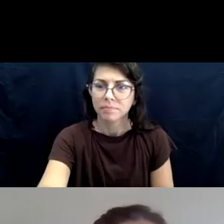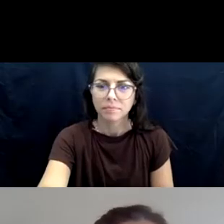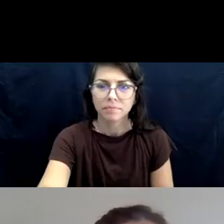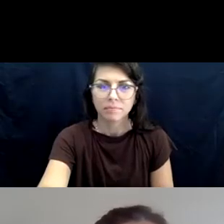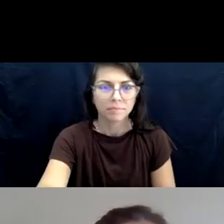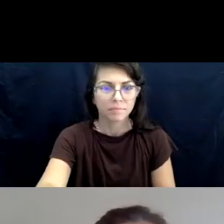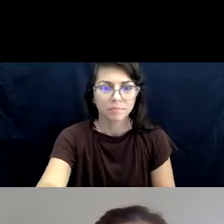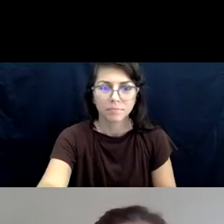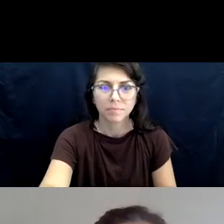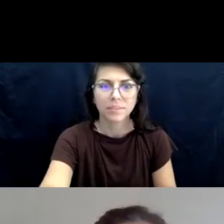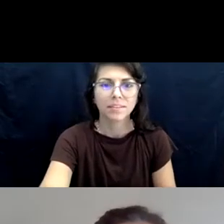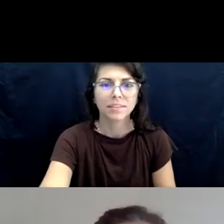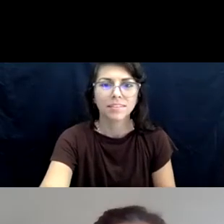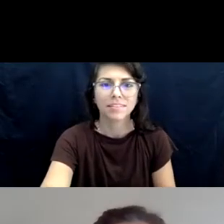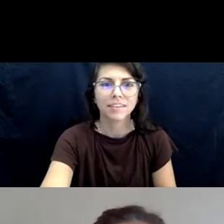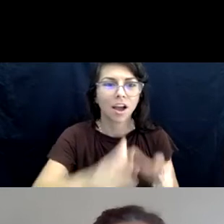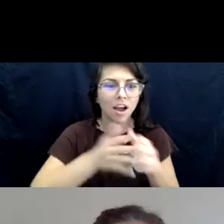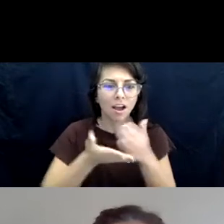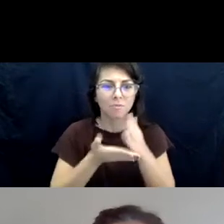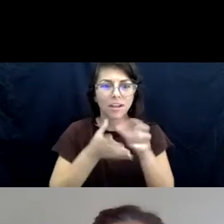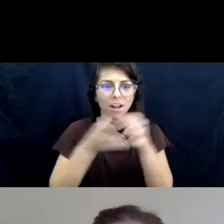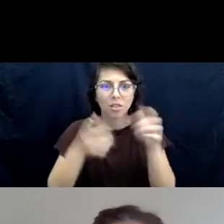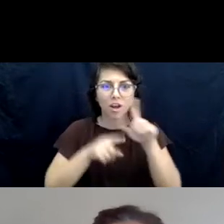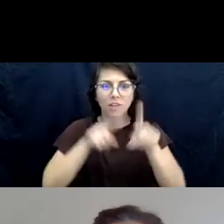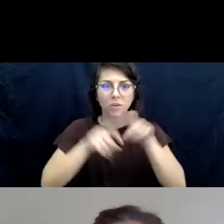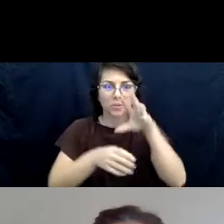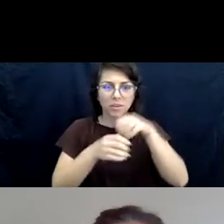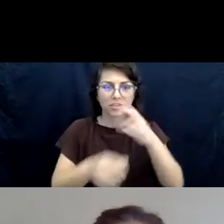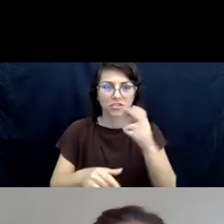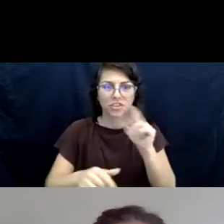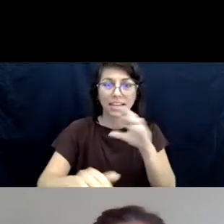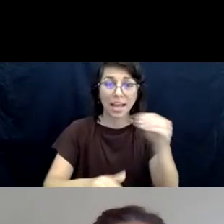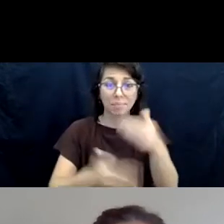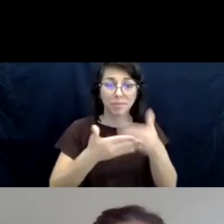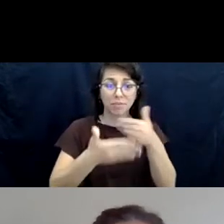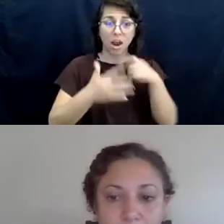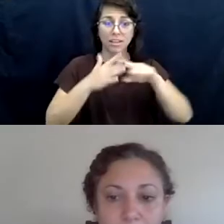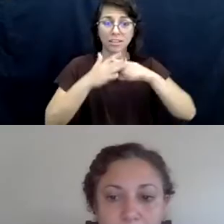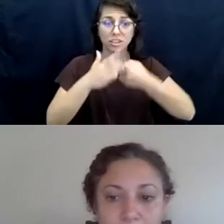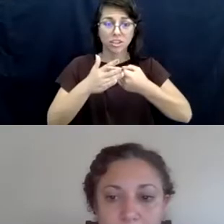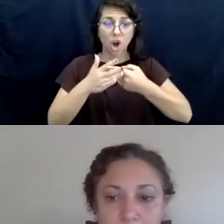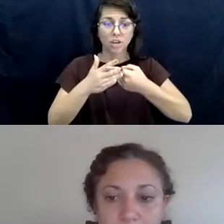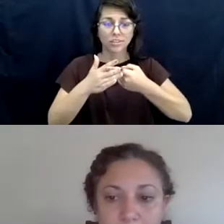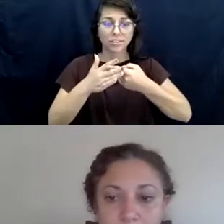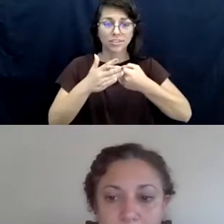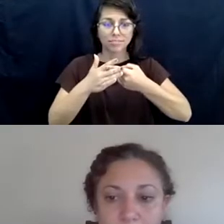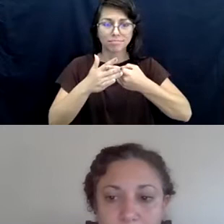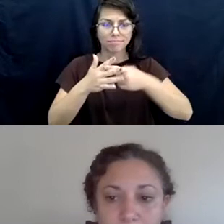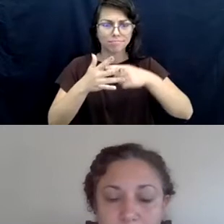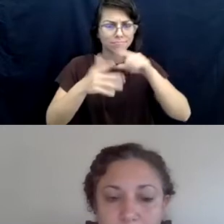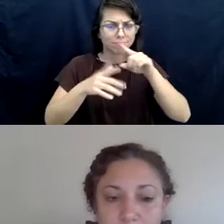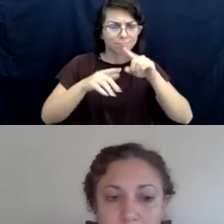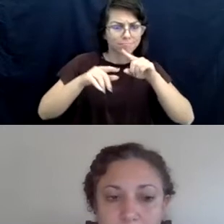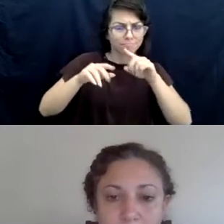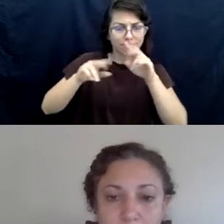All right, so we have a lot of questions in the chat. And before I start going through all of those, do we have any questions